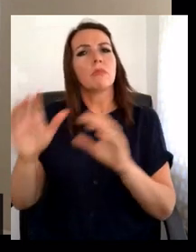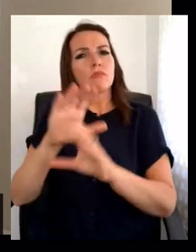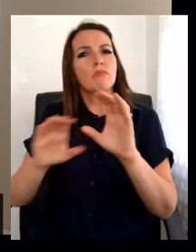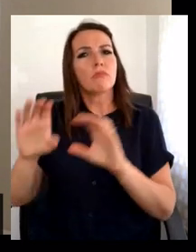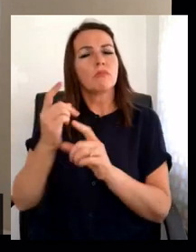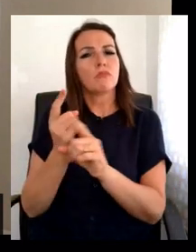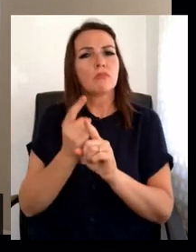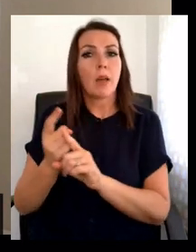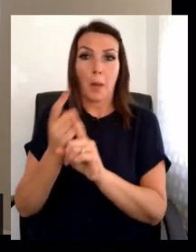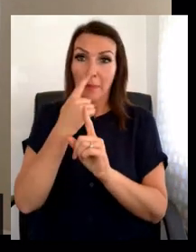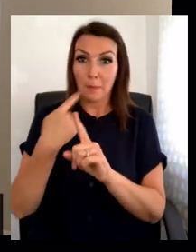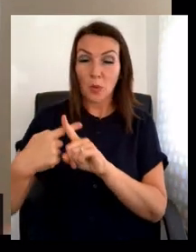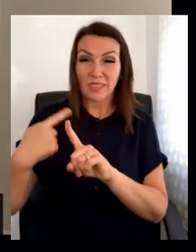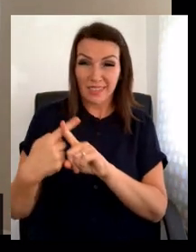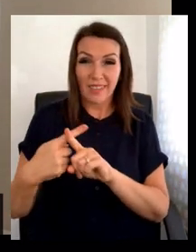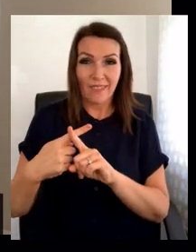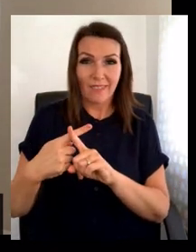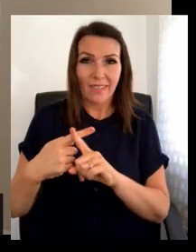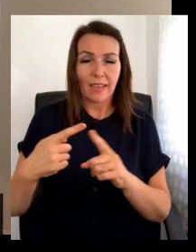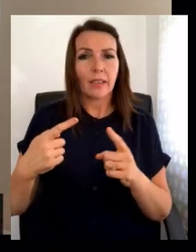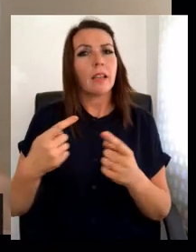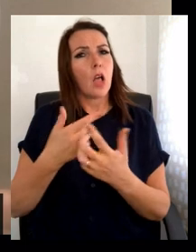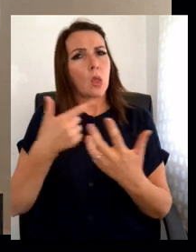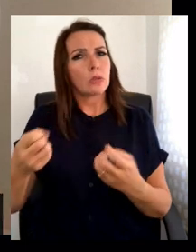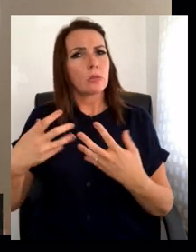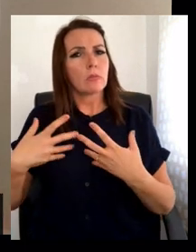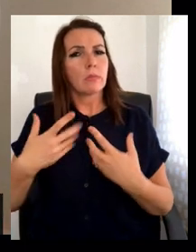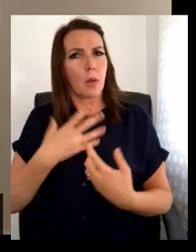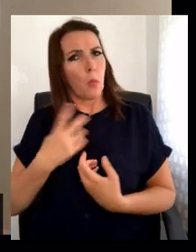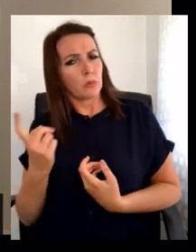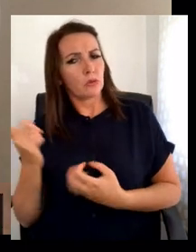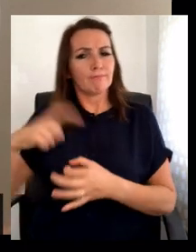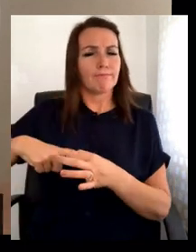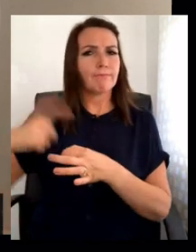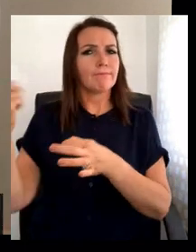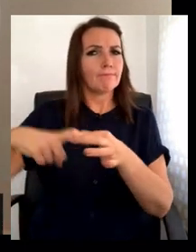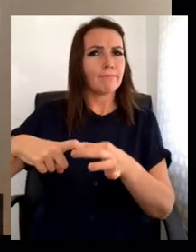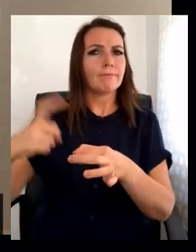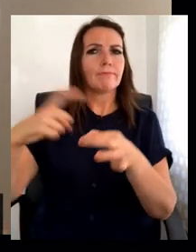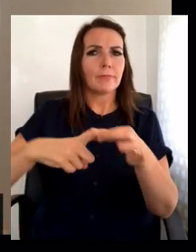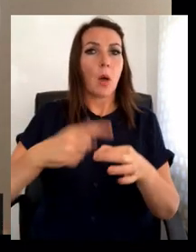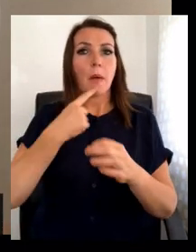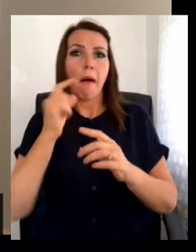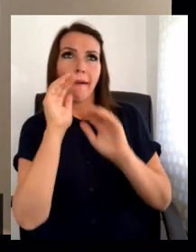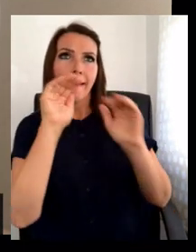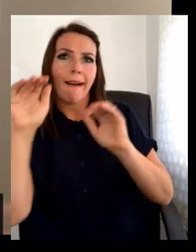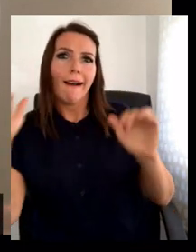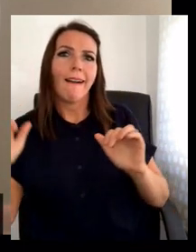good. Lots of people said they wanted to come. Lots of people said, "Oh, I'm going to tell everybody. I'm going to send my whole